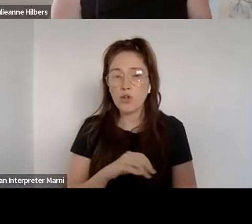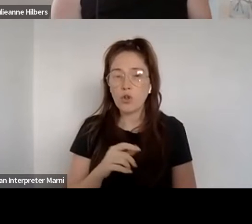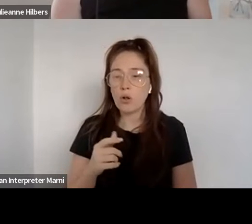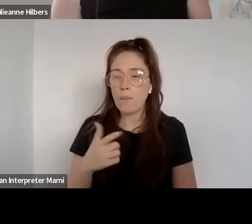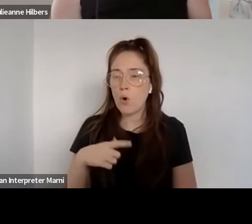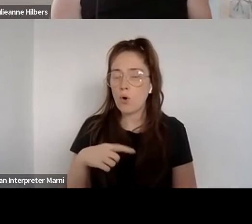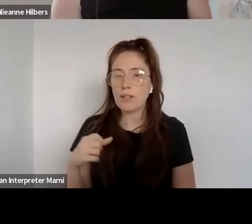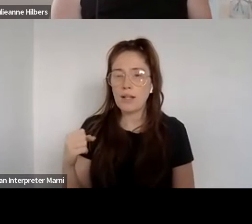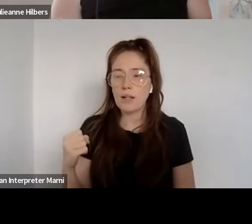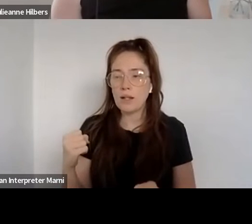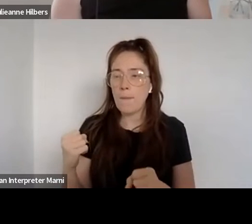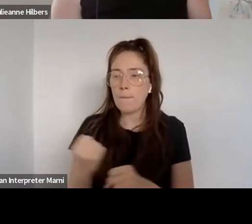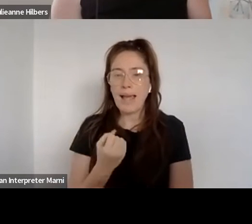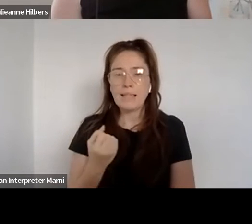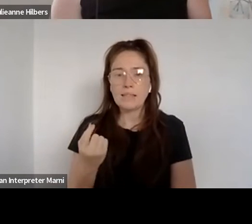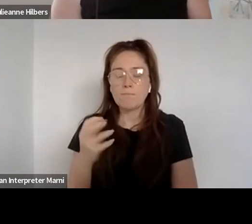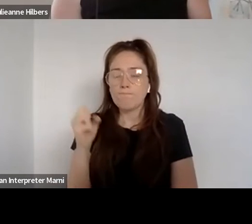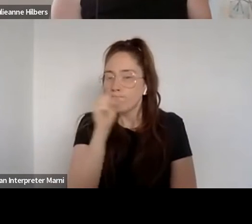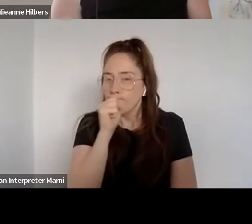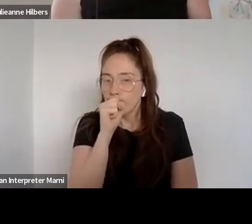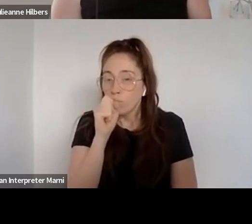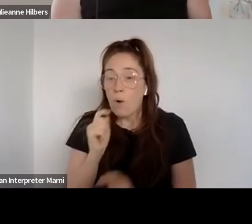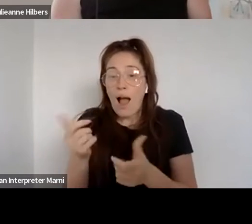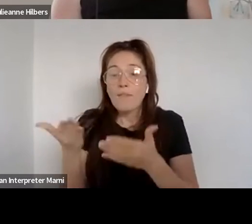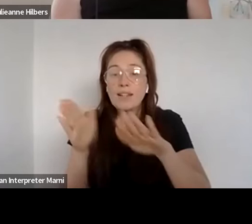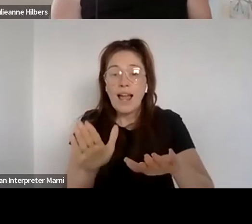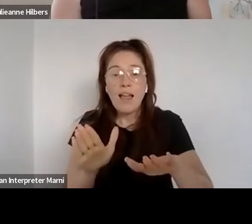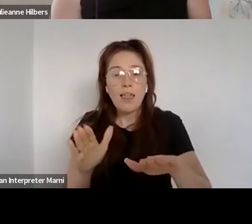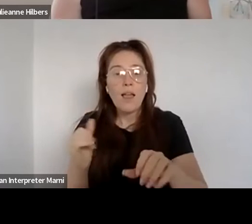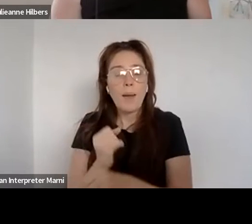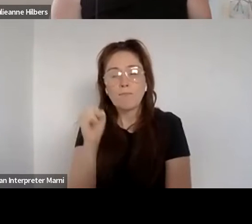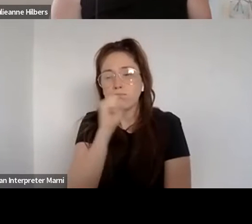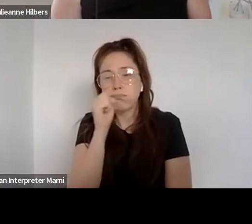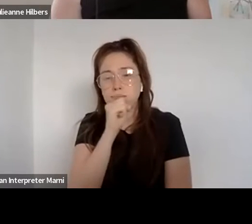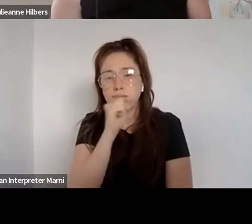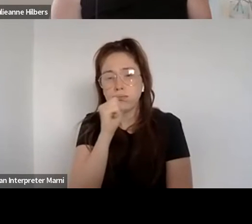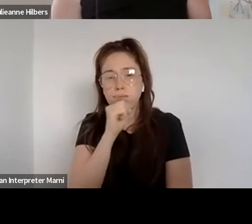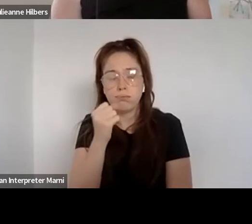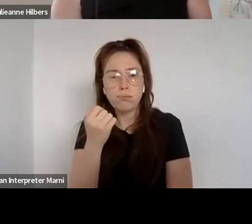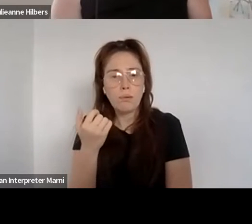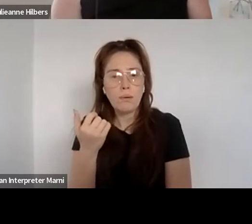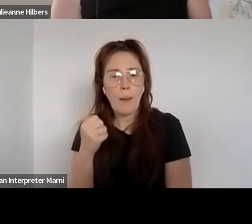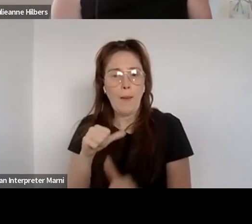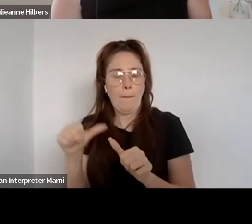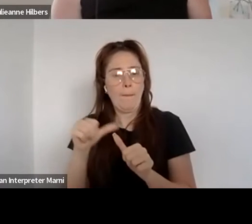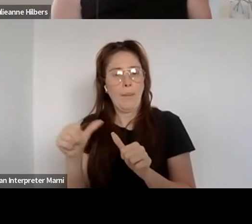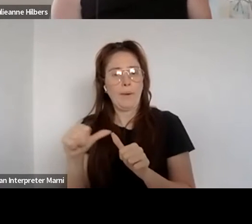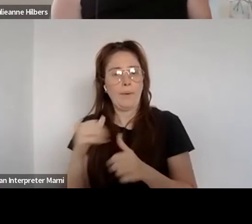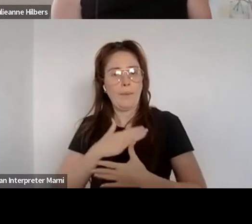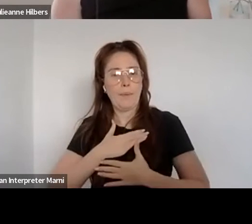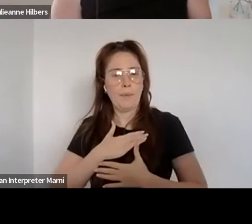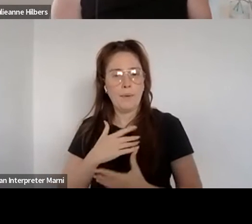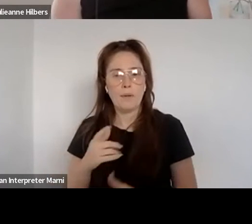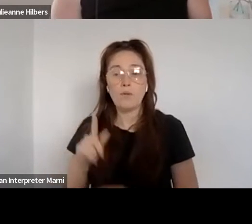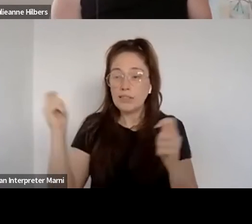healthier bereavement. The more people participate in the dying with the dead body, with the ceremony